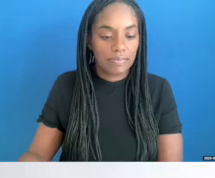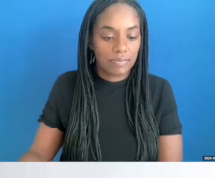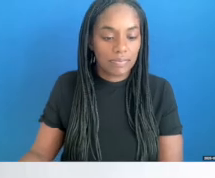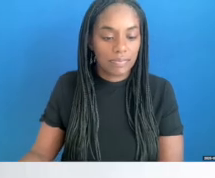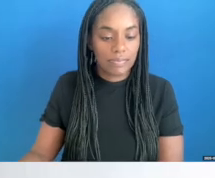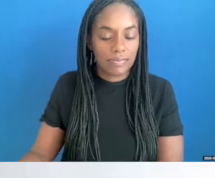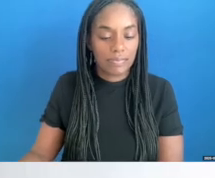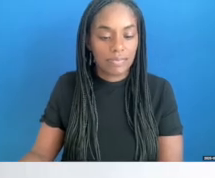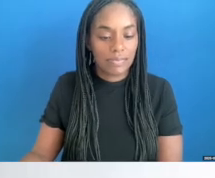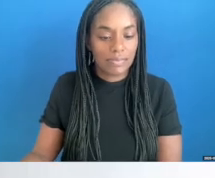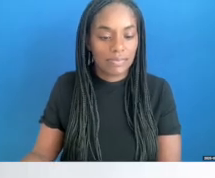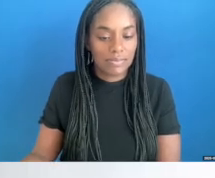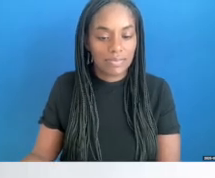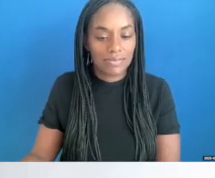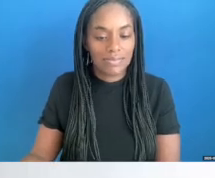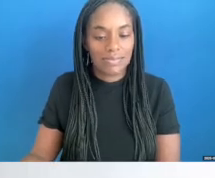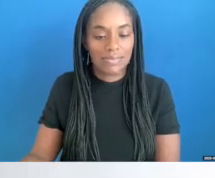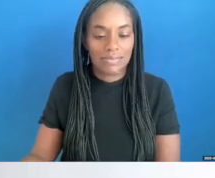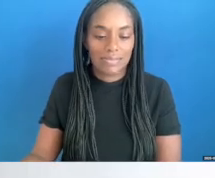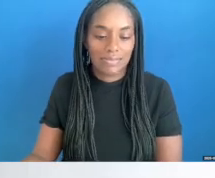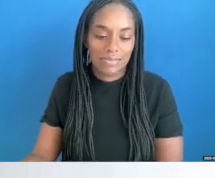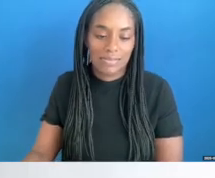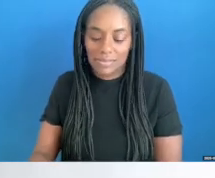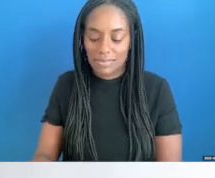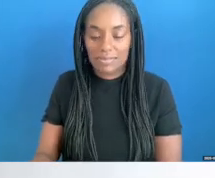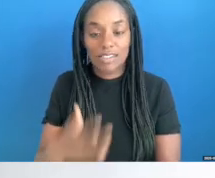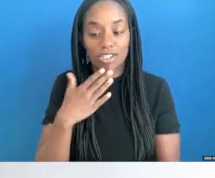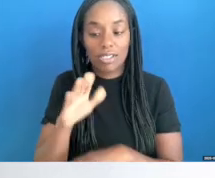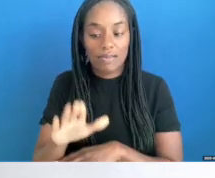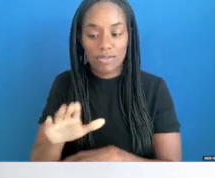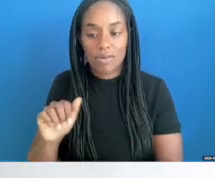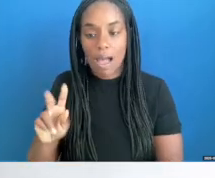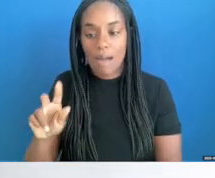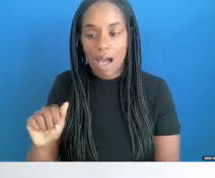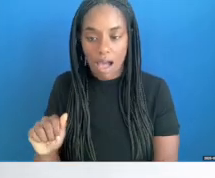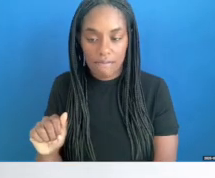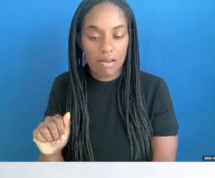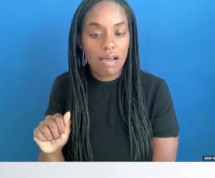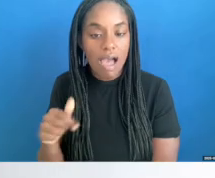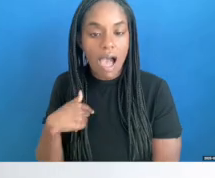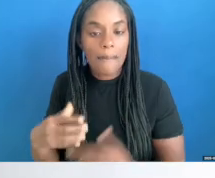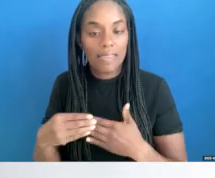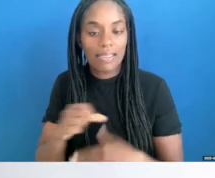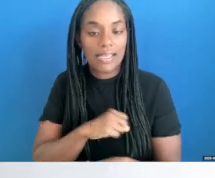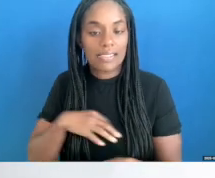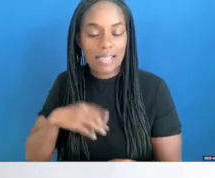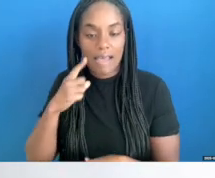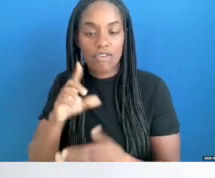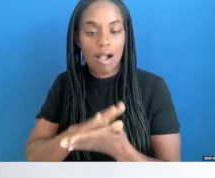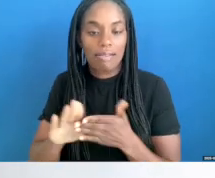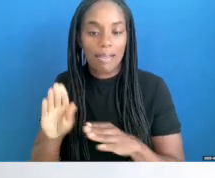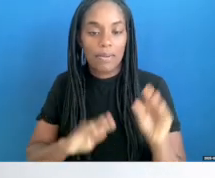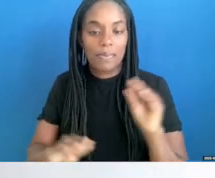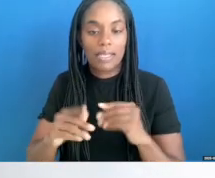Thank you, Stephanie. Good afternoon, everyone. My name is Ava Yakubi-Rad. I am the lead staff for our Clean Mobility